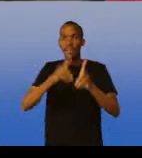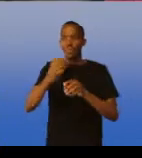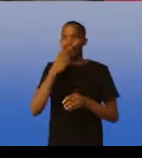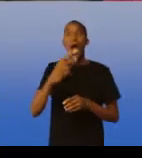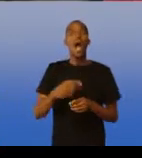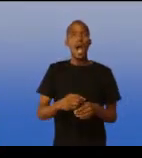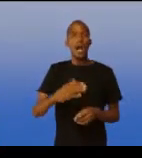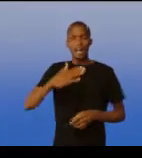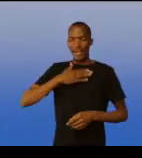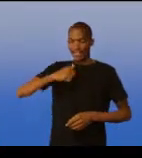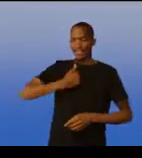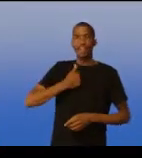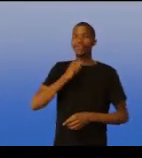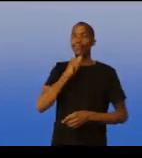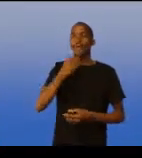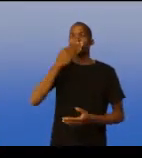it seems to be.